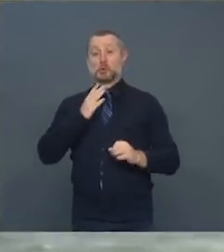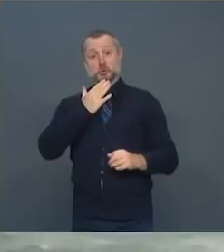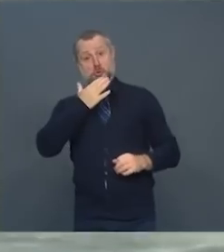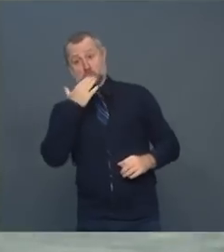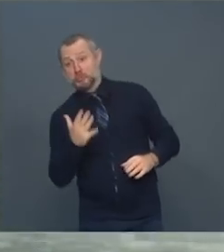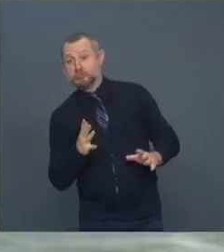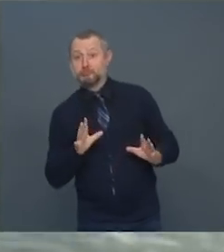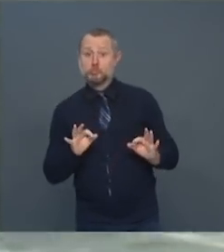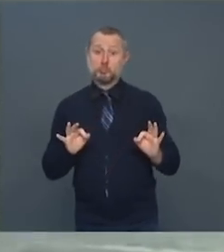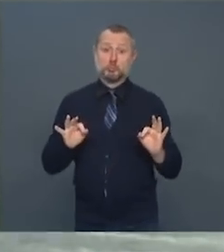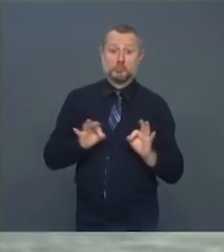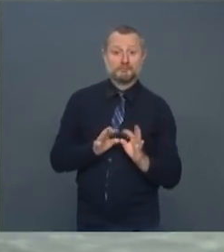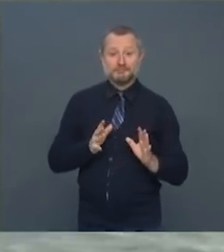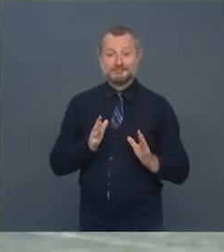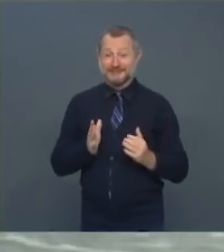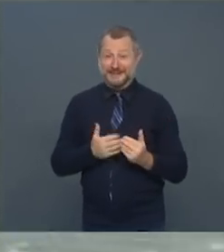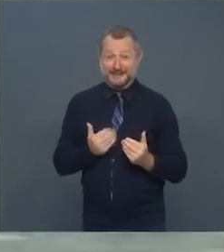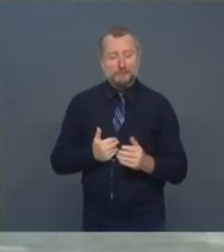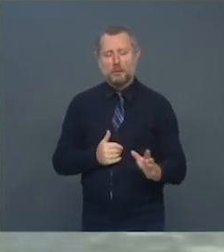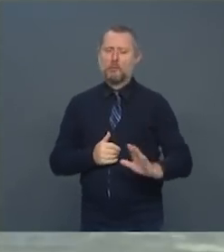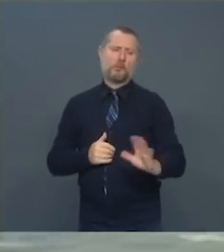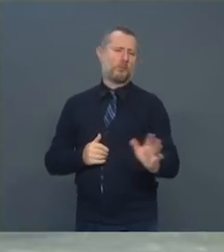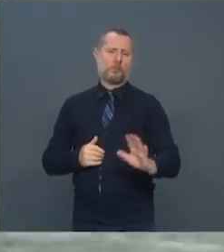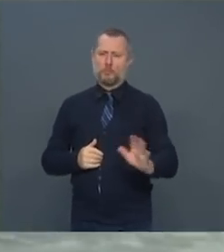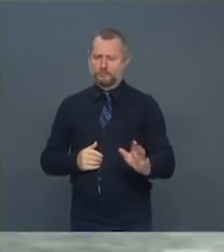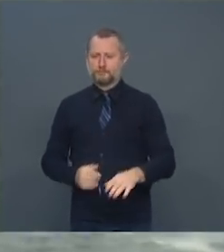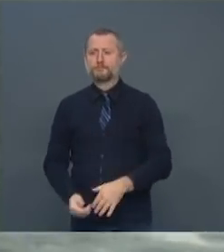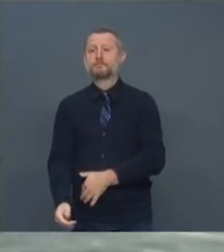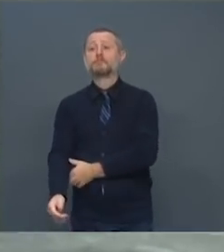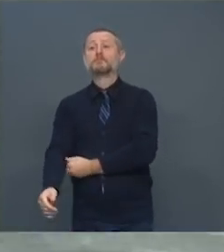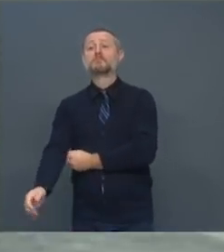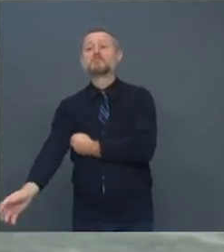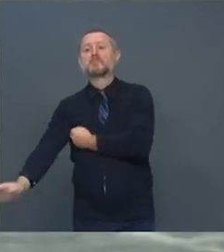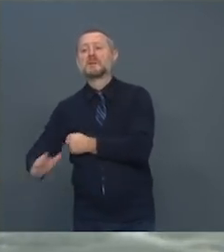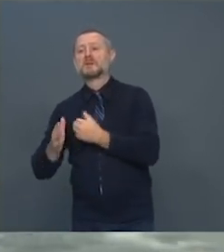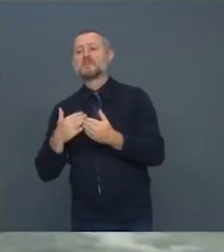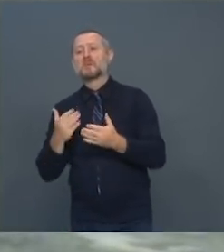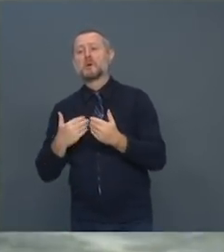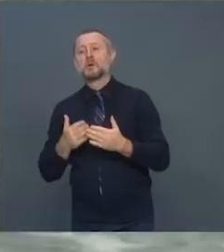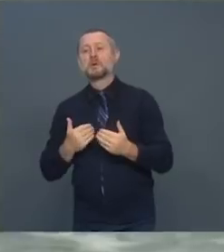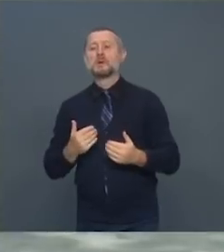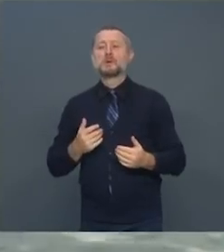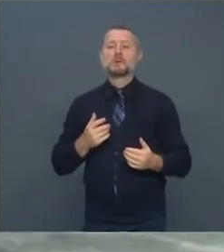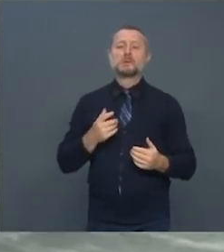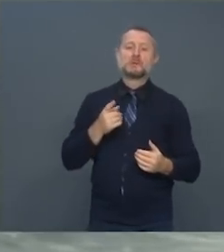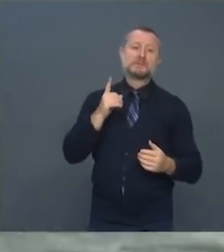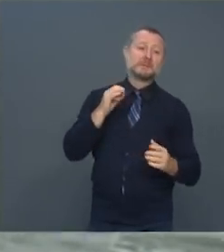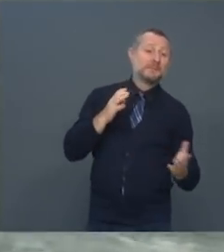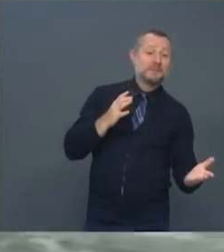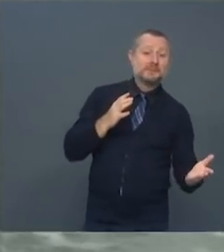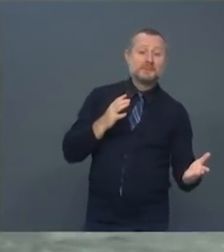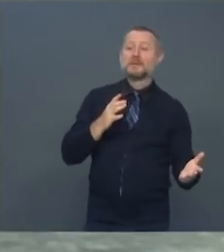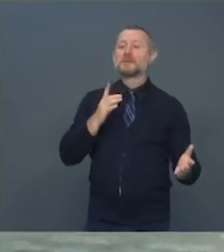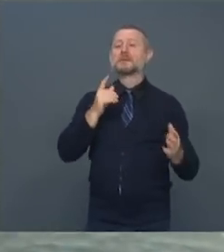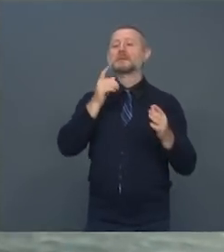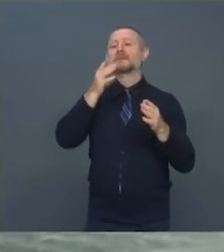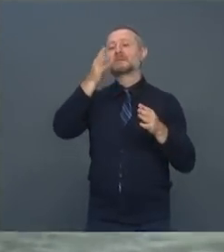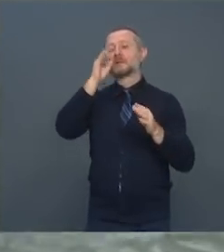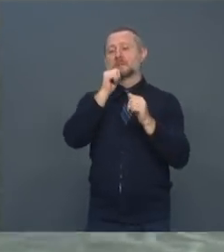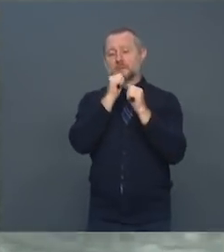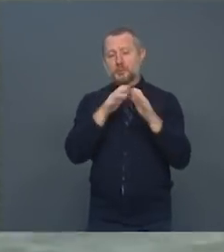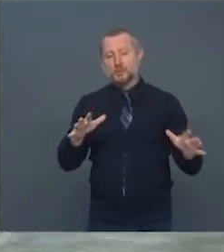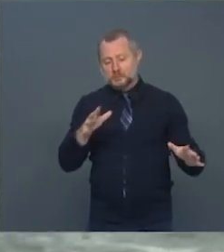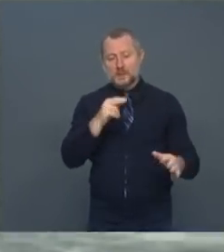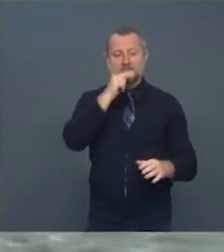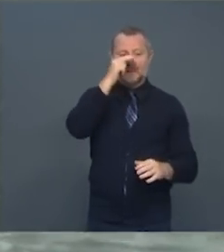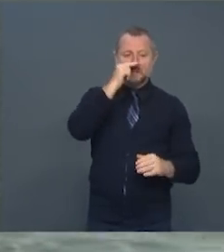that's easy. But DEC, God bless them. Nassau County, thank you very much. Our legislators